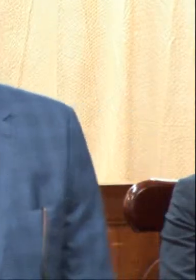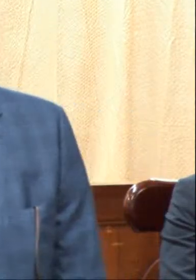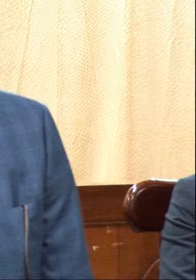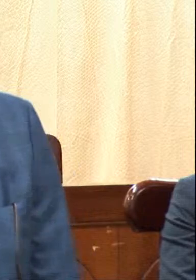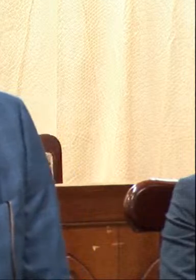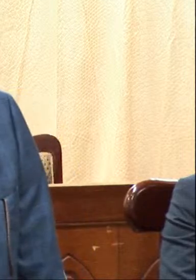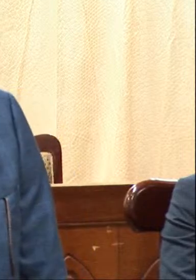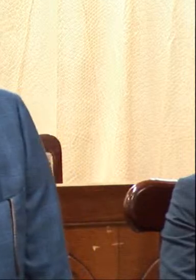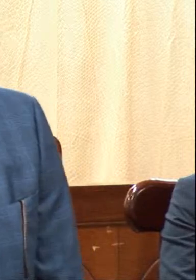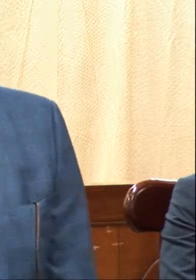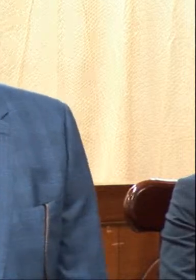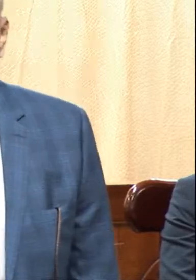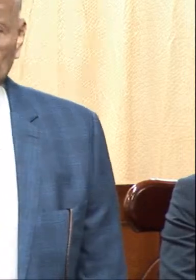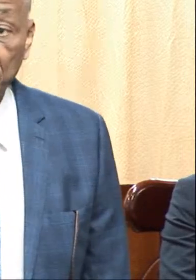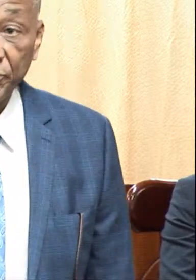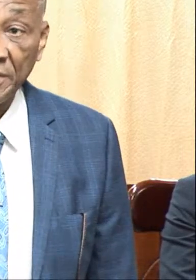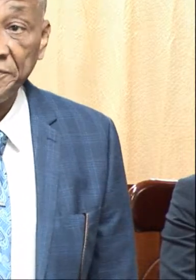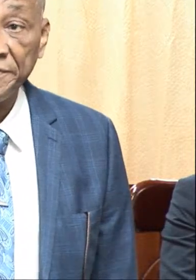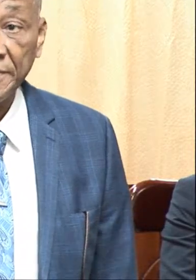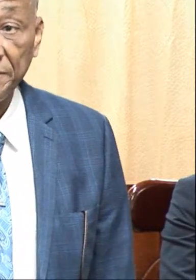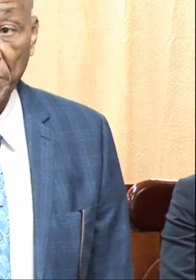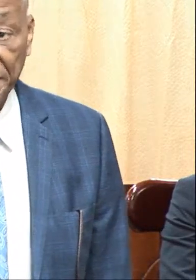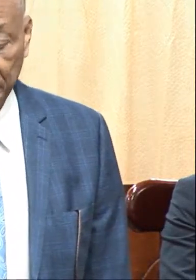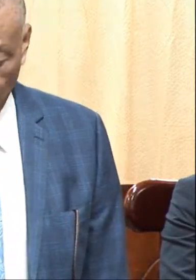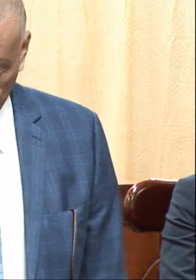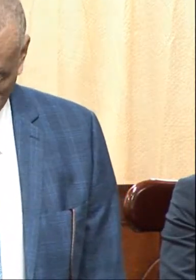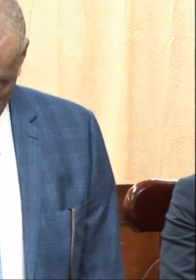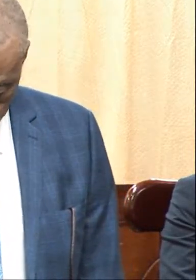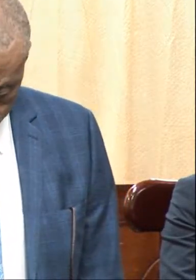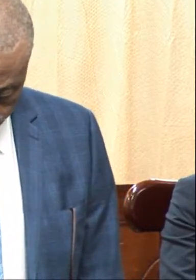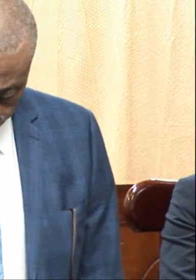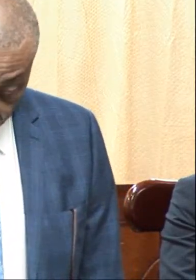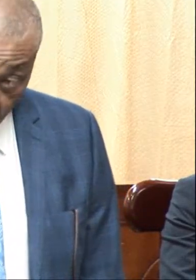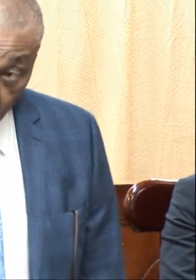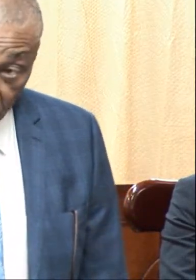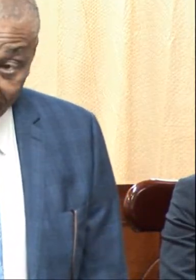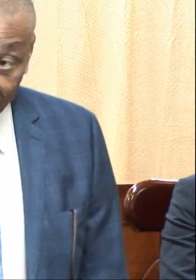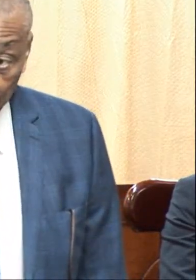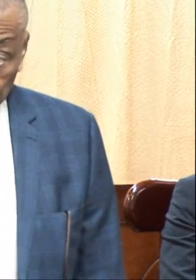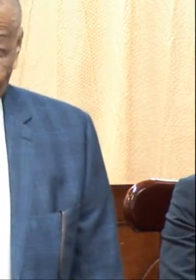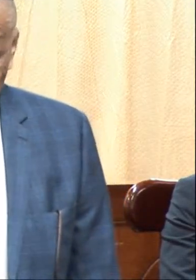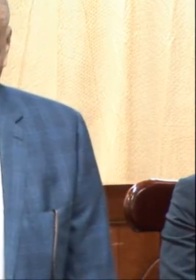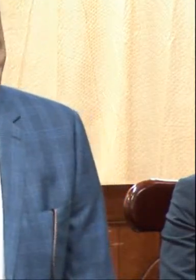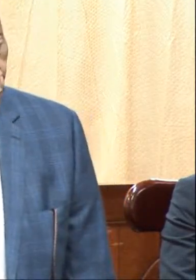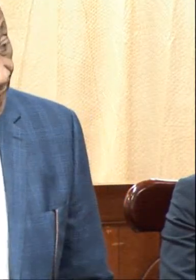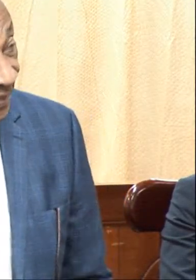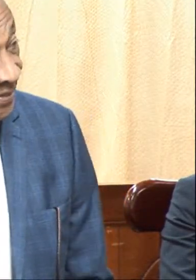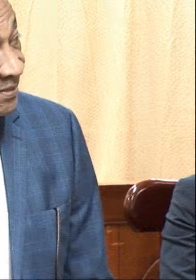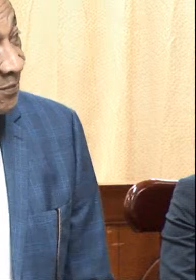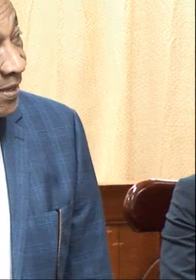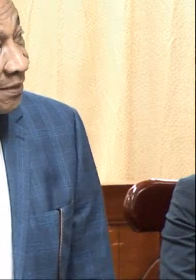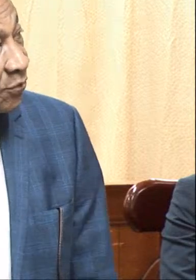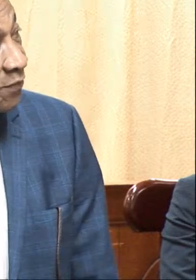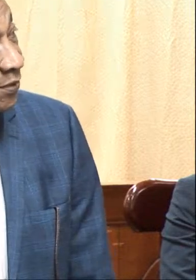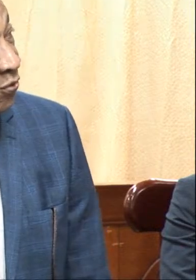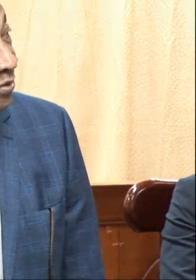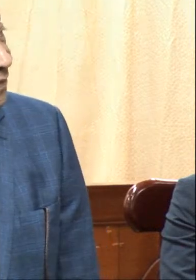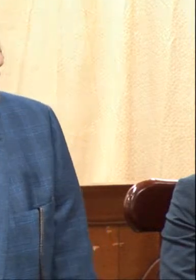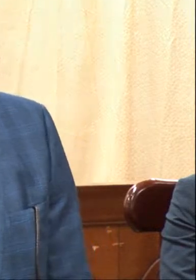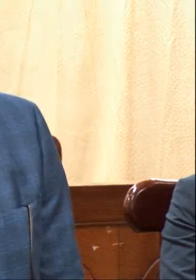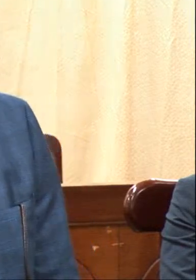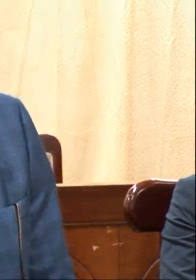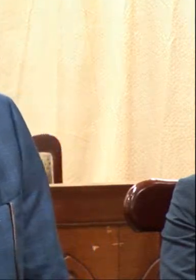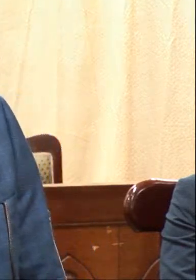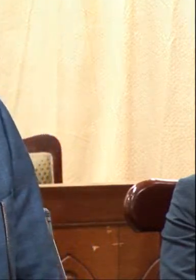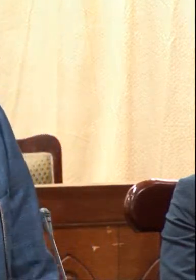presumptuous, as to ask of yourself if you have the knowledge as to how we're likely to proceed with this debate over the course of the next